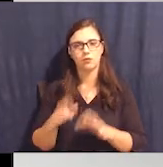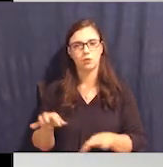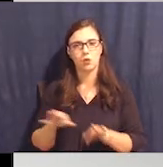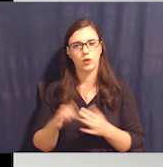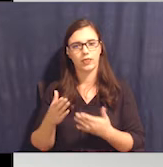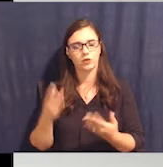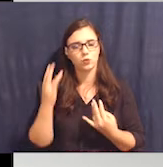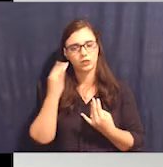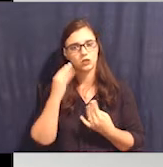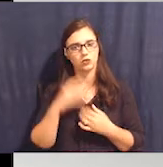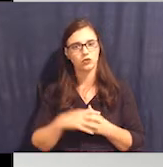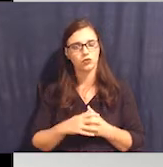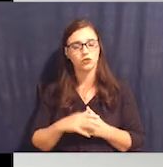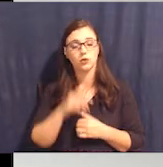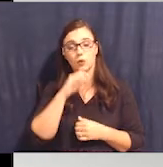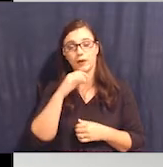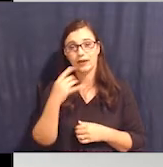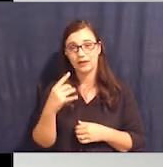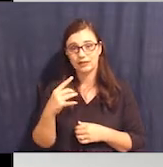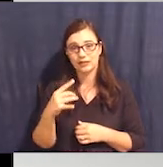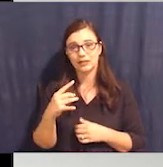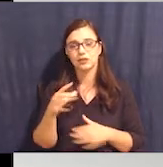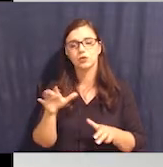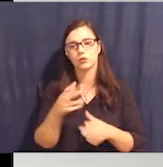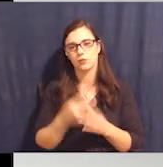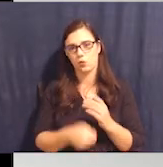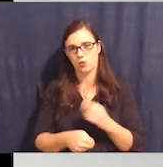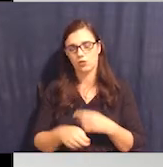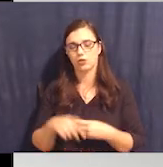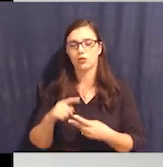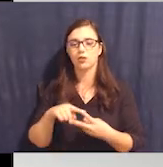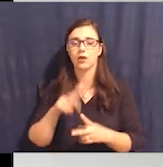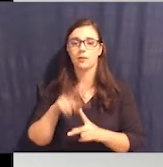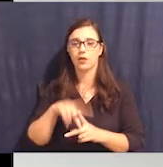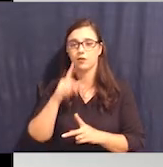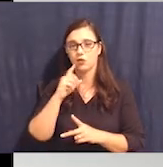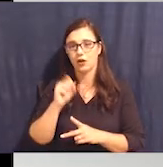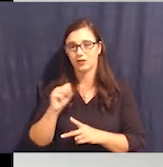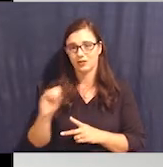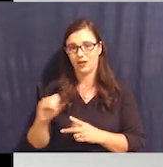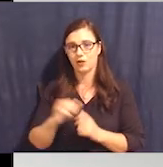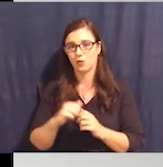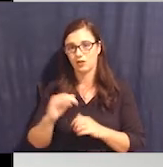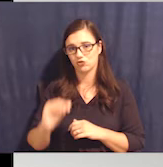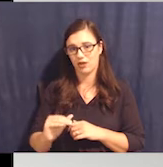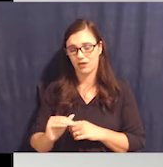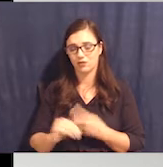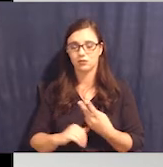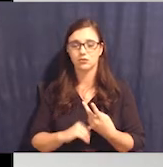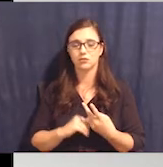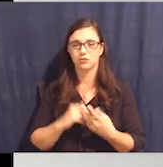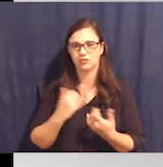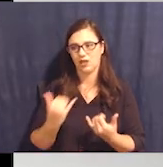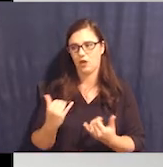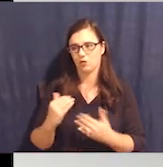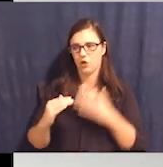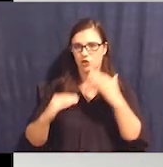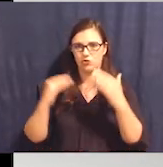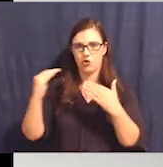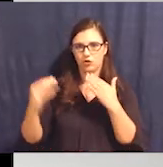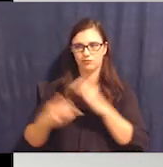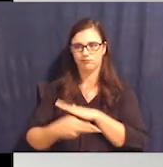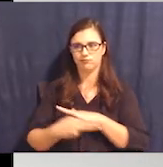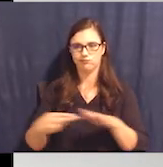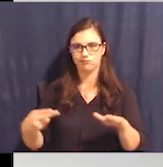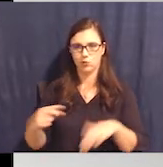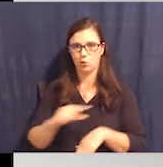guardianship is a very, very important thing to consider. And so at 18, you're going to want to do both things. You're going to want to apply for SSI with your child, who is